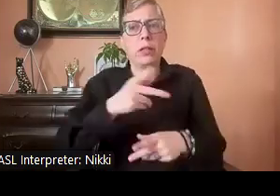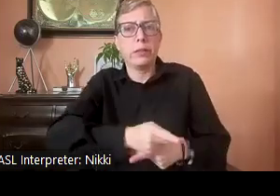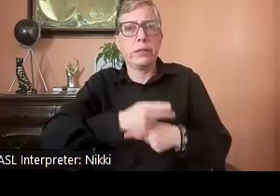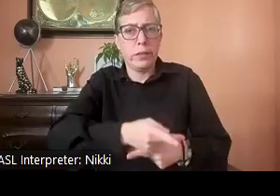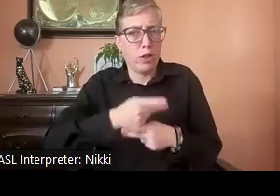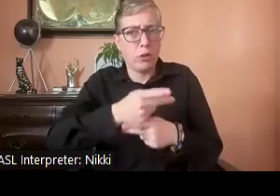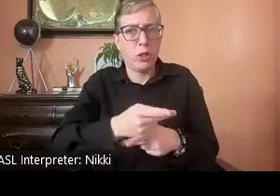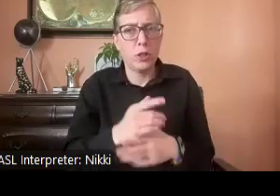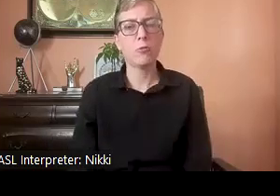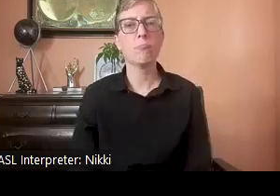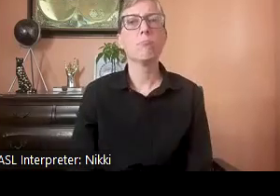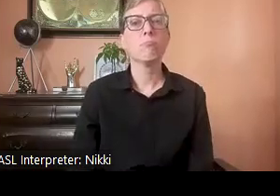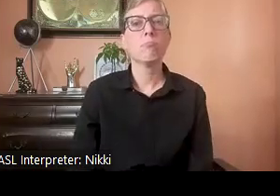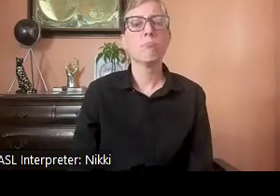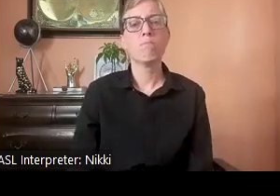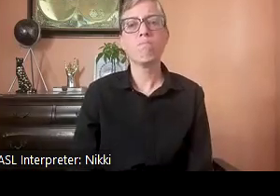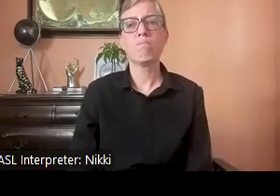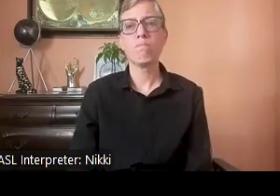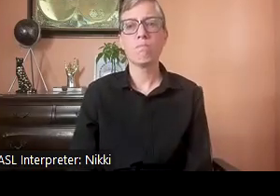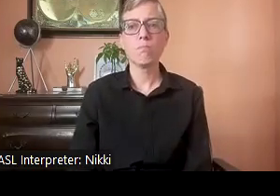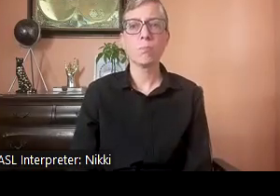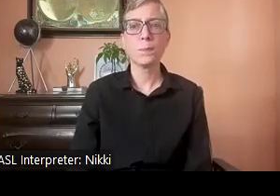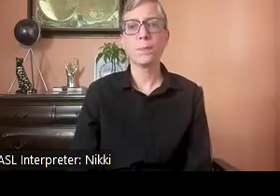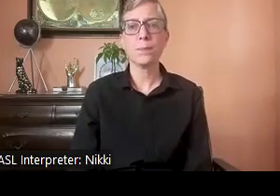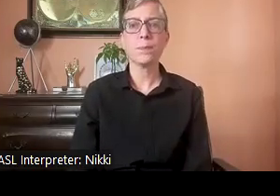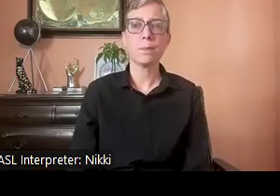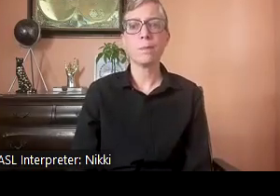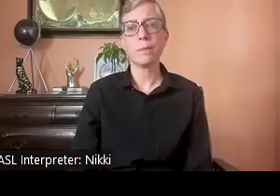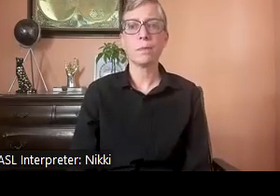presentation, which is something we try to kind of